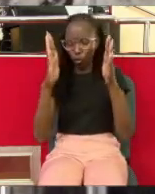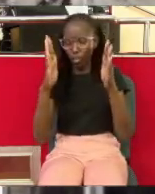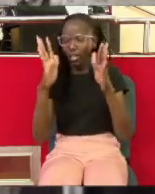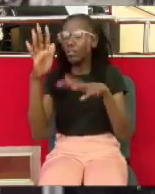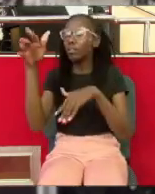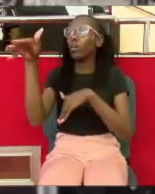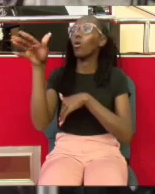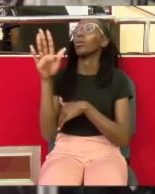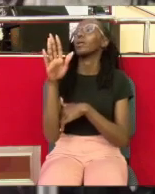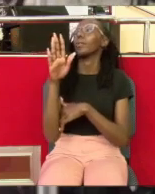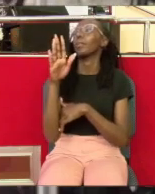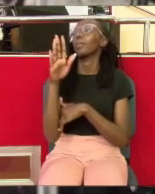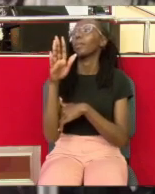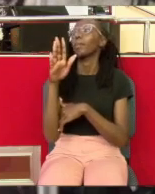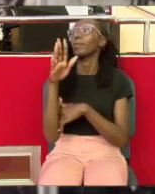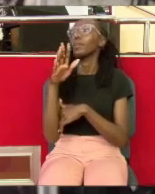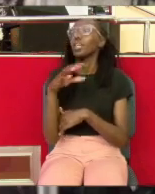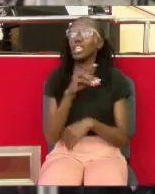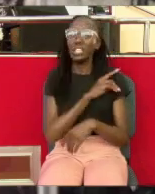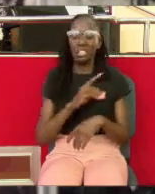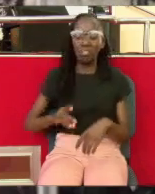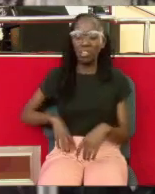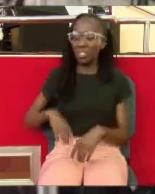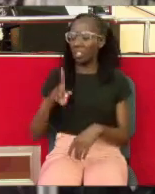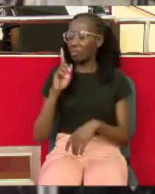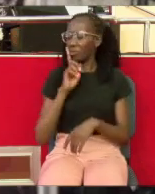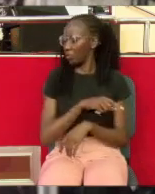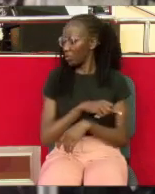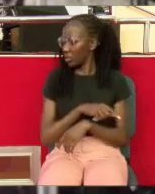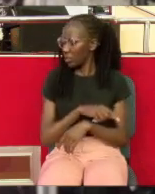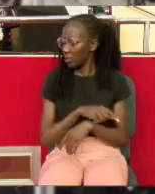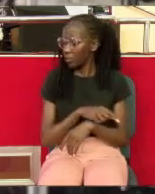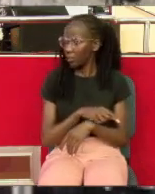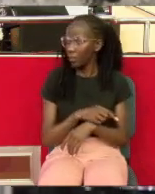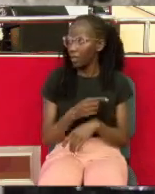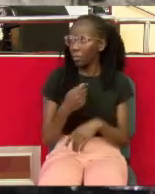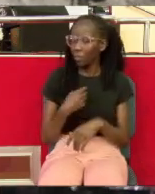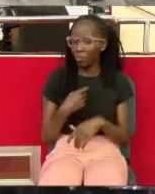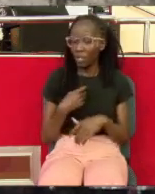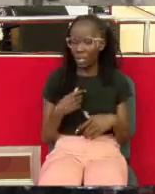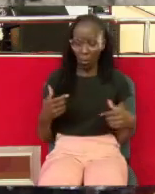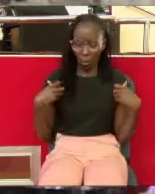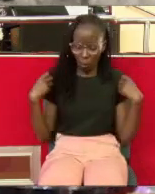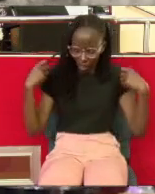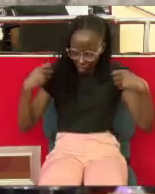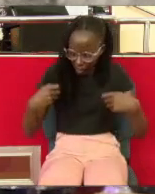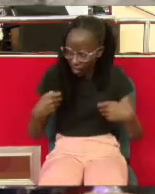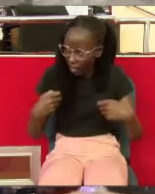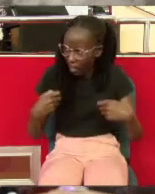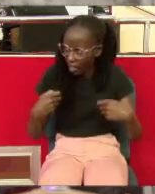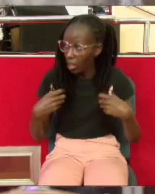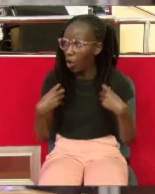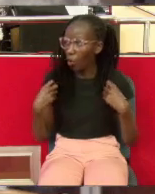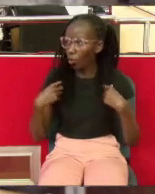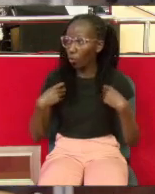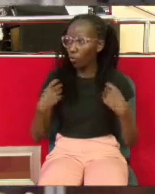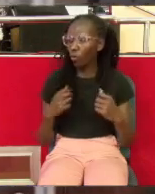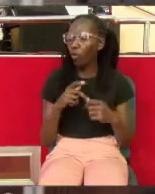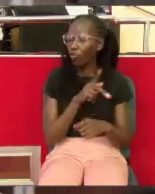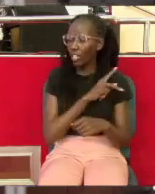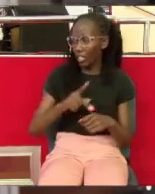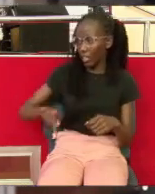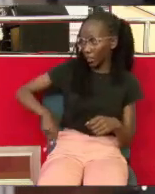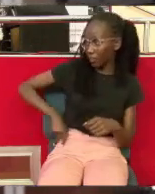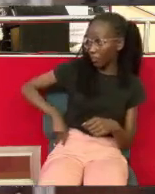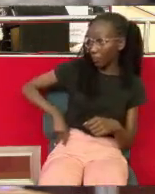him. David refused to put on the armor of the king.